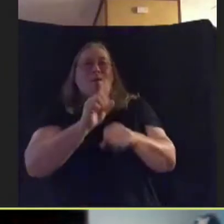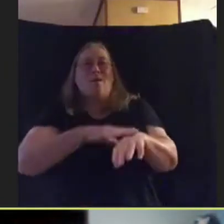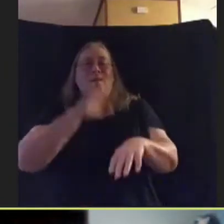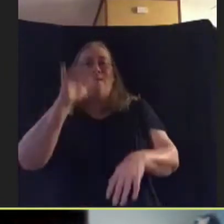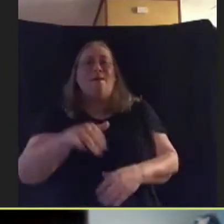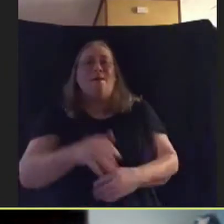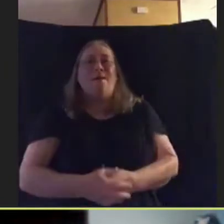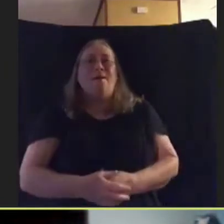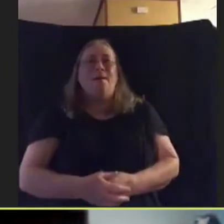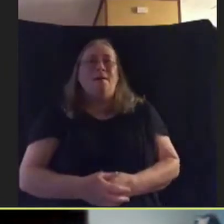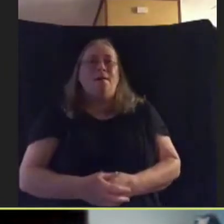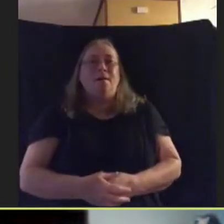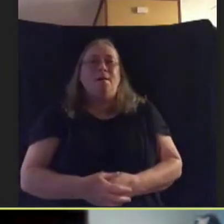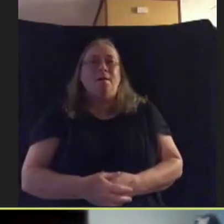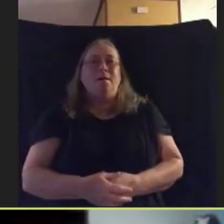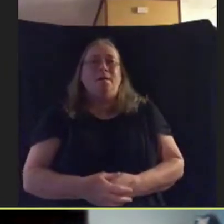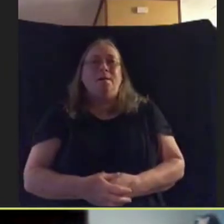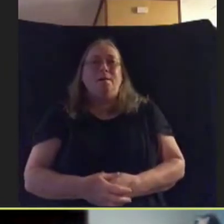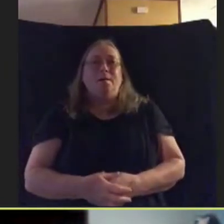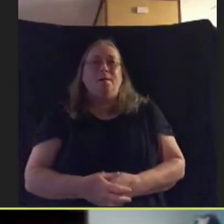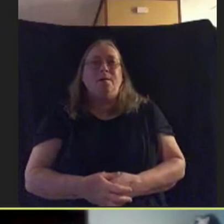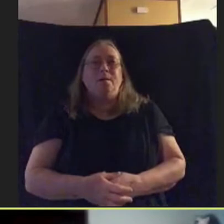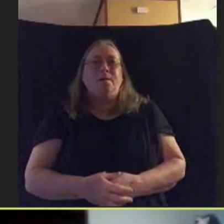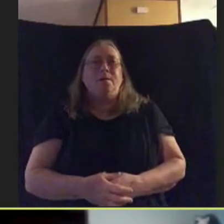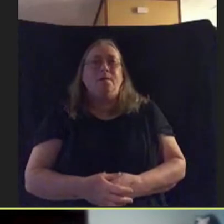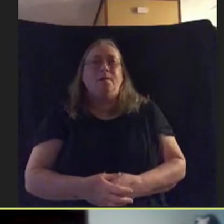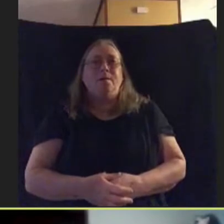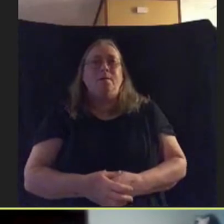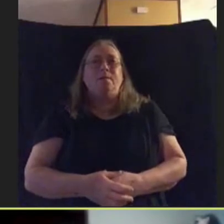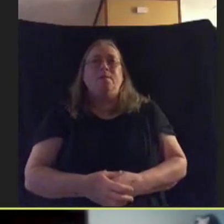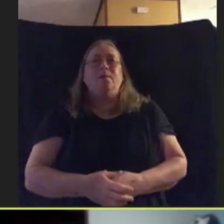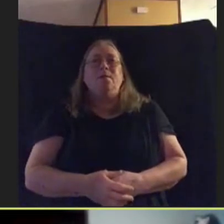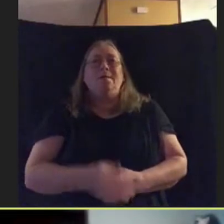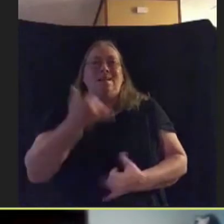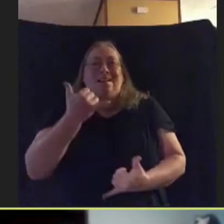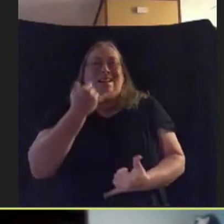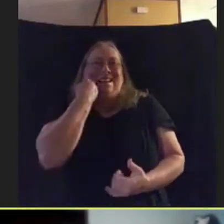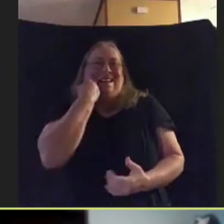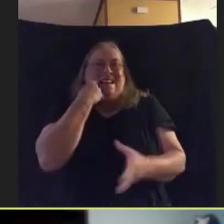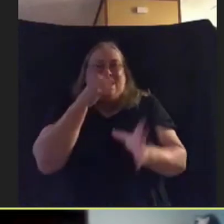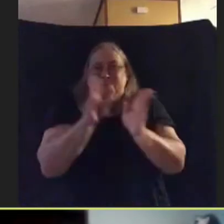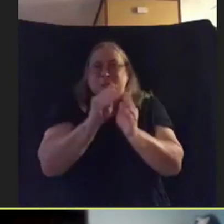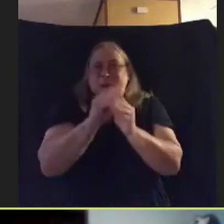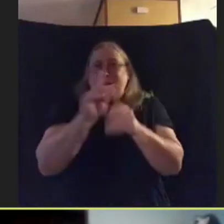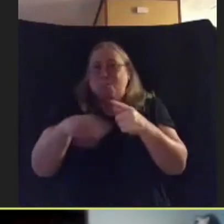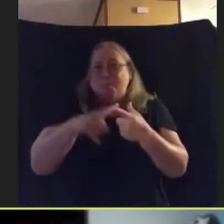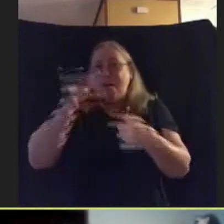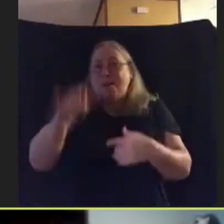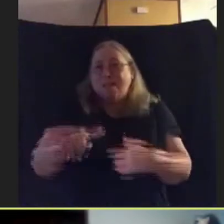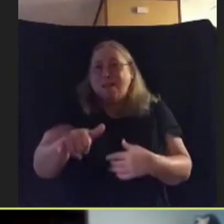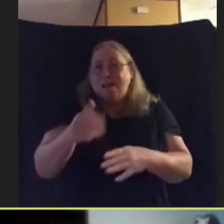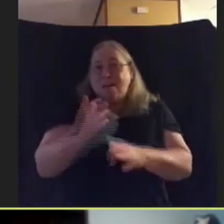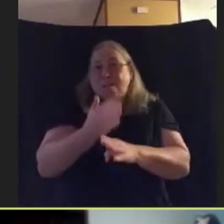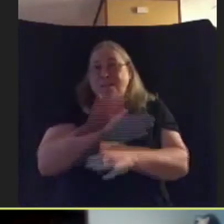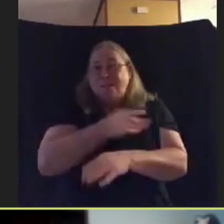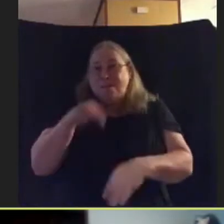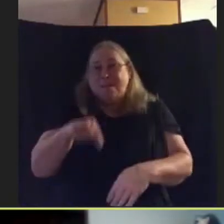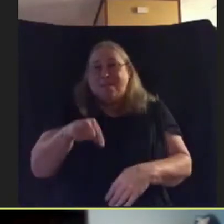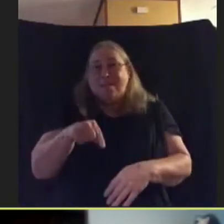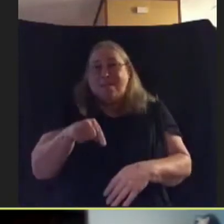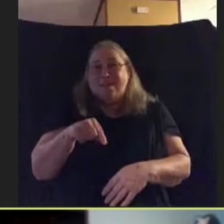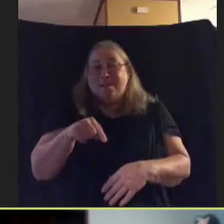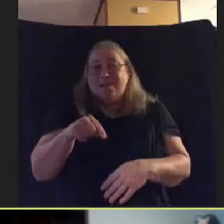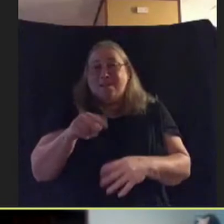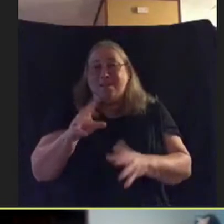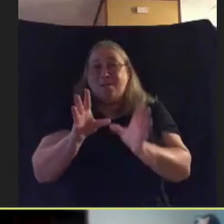now and just had a meeting regarding that just before this conference. So I anticipate that that's